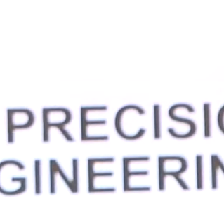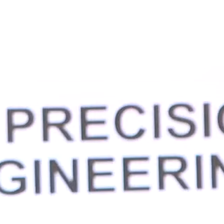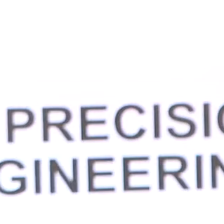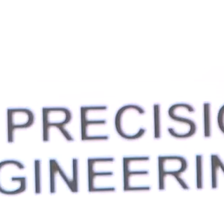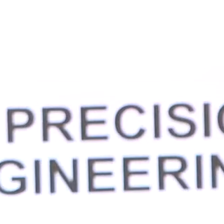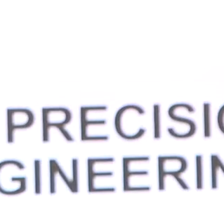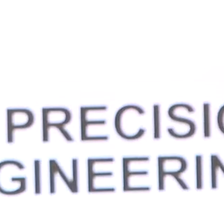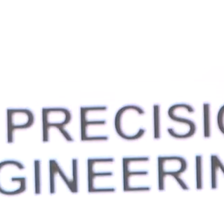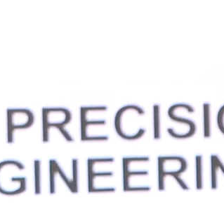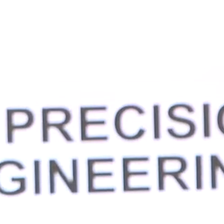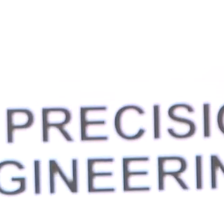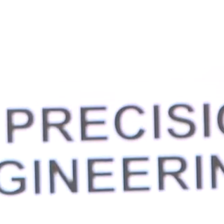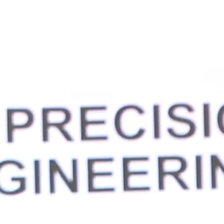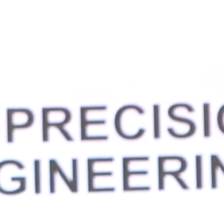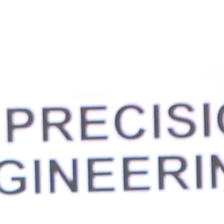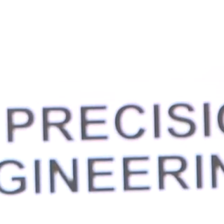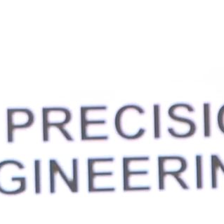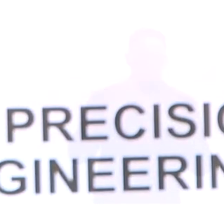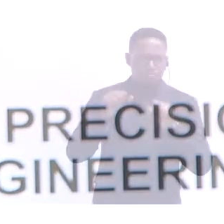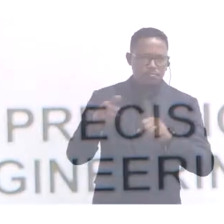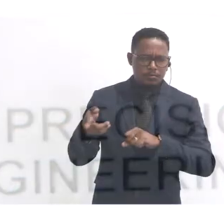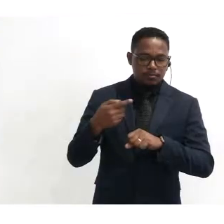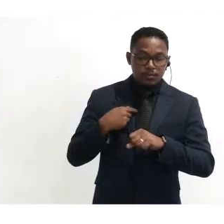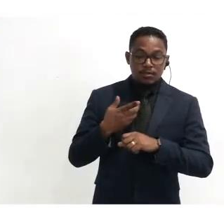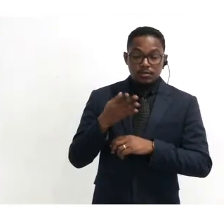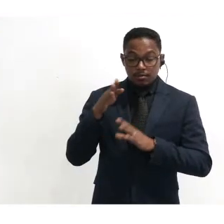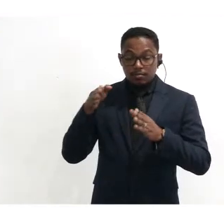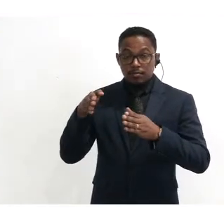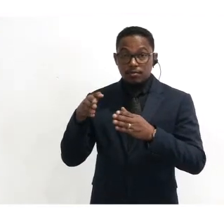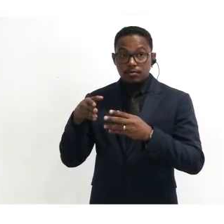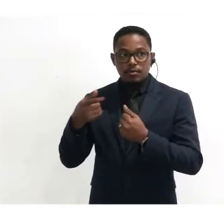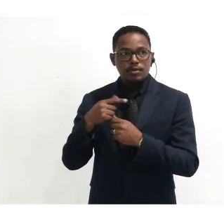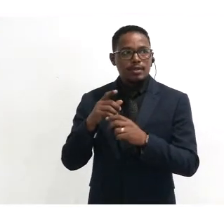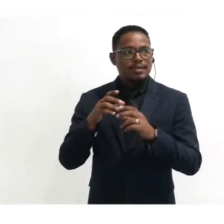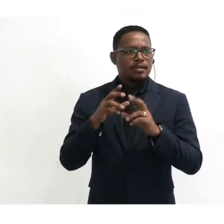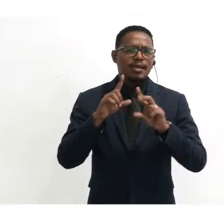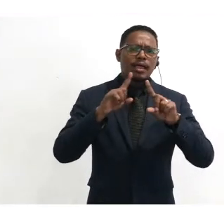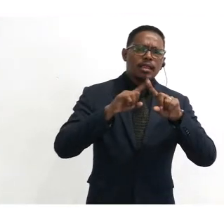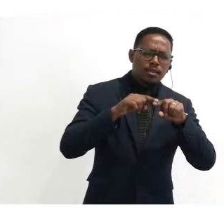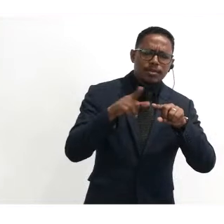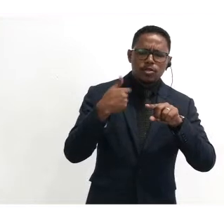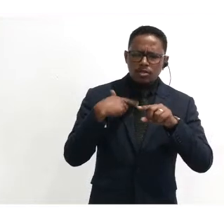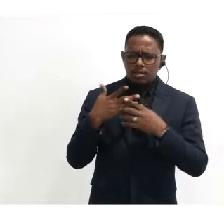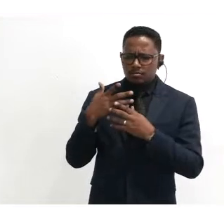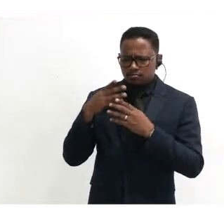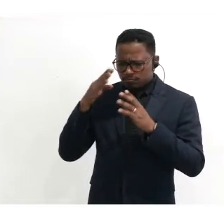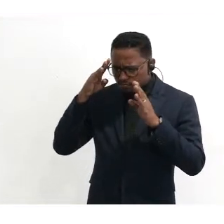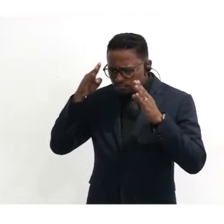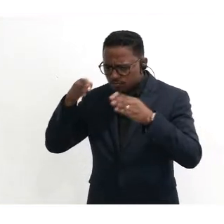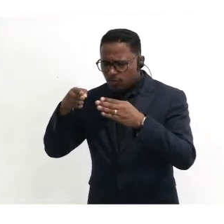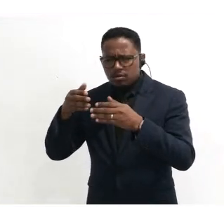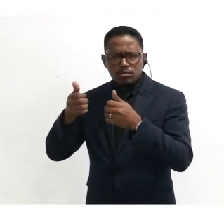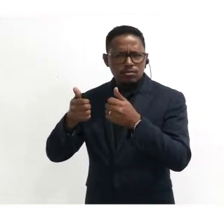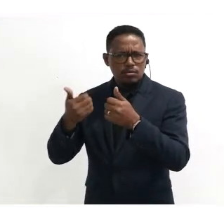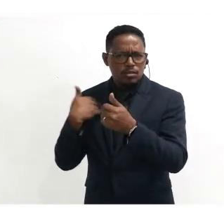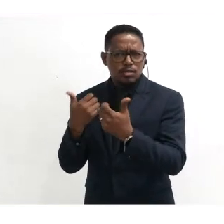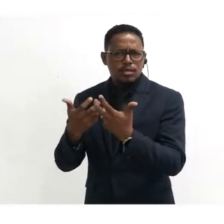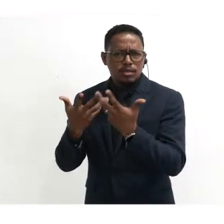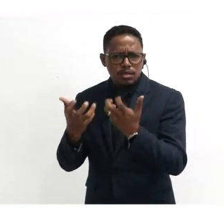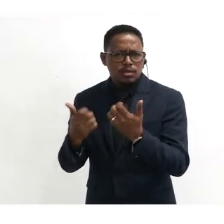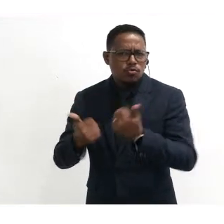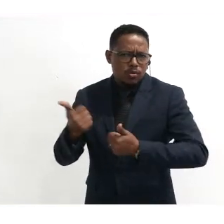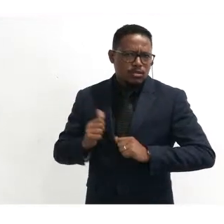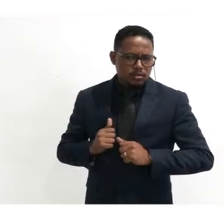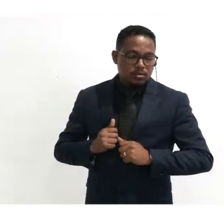really depends on, I think, what kind of focus you want to have. There could be a whole focus on assembly and